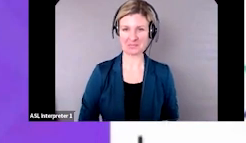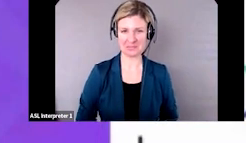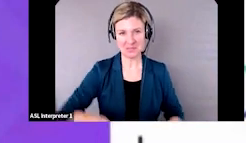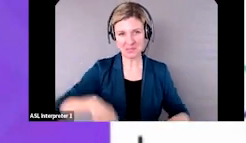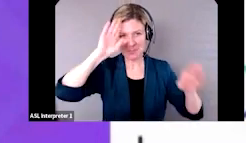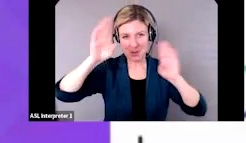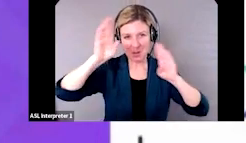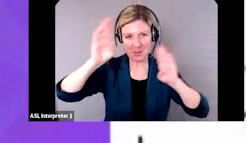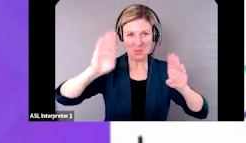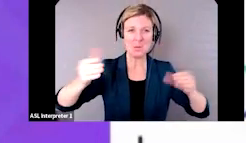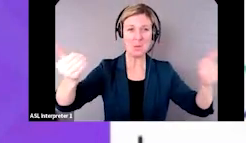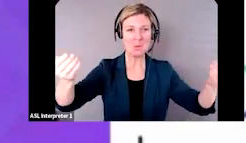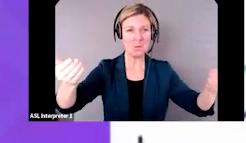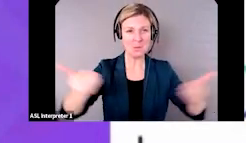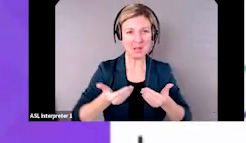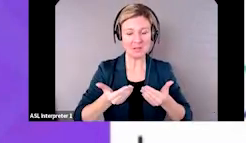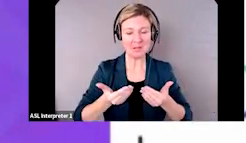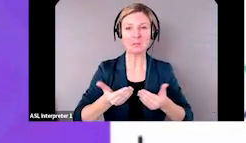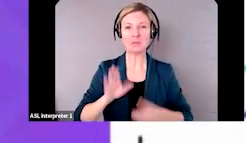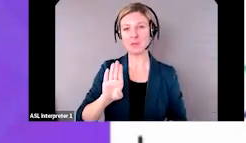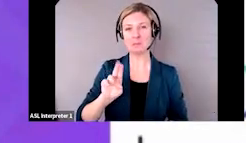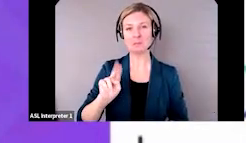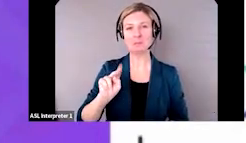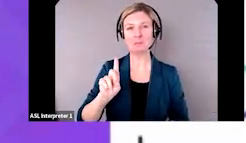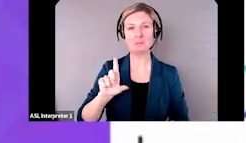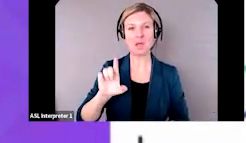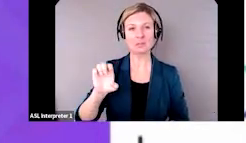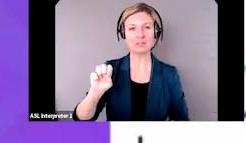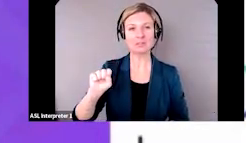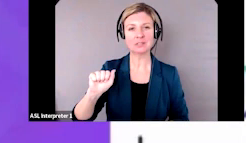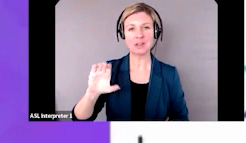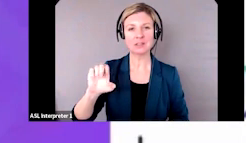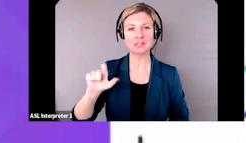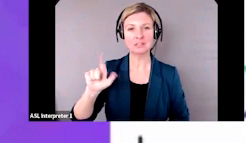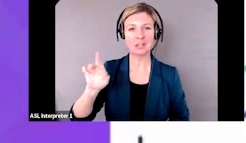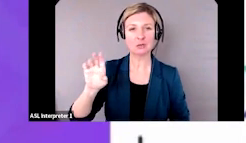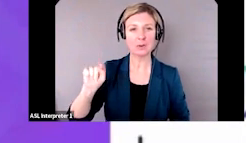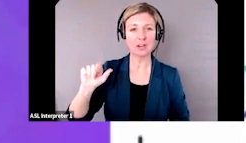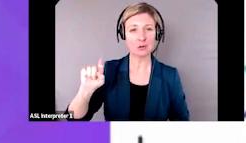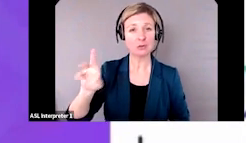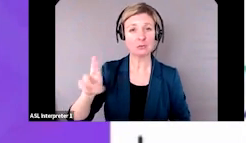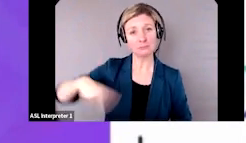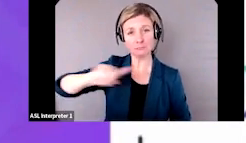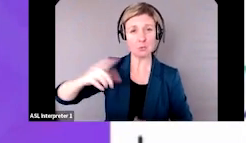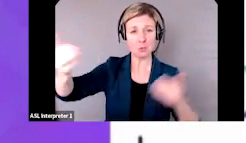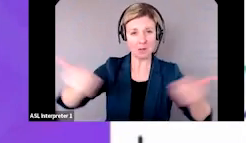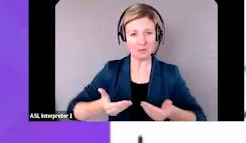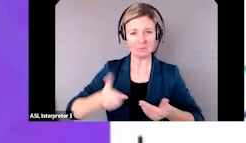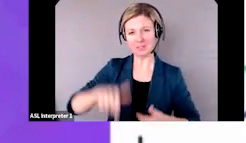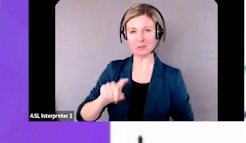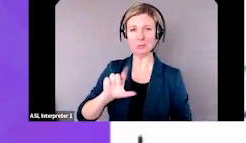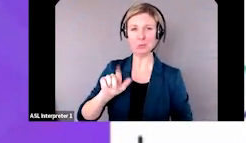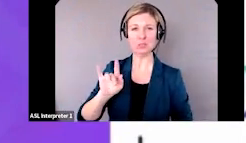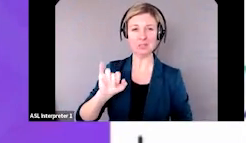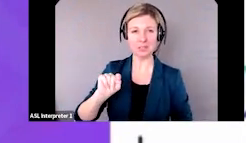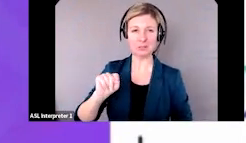Hello, everyone, and welcome to Boundless Accelerator Presents Toolkit Tuesday. My name is Temi Orekoya. I